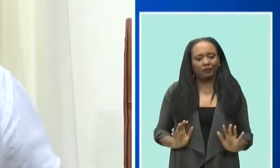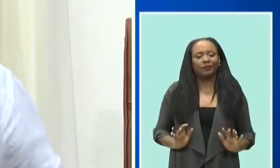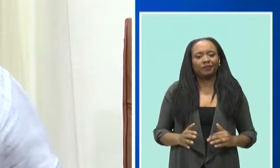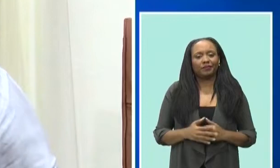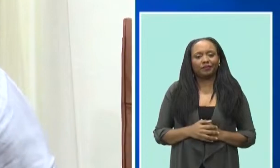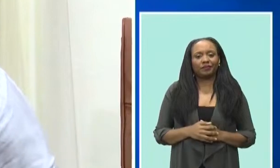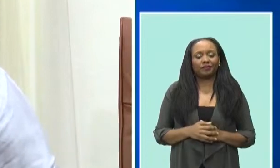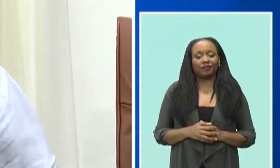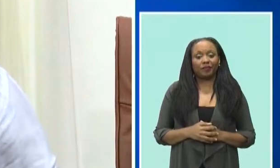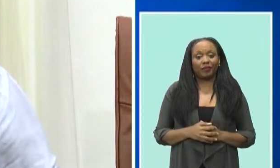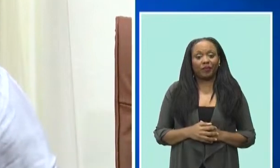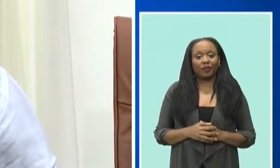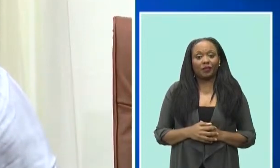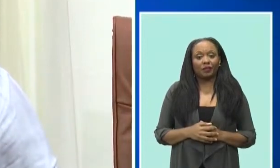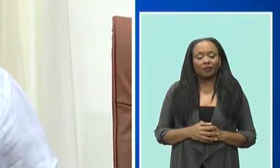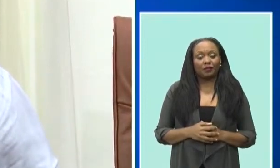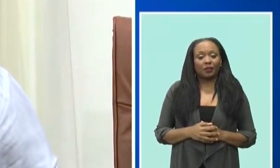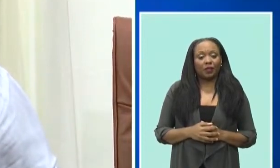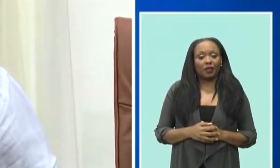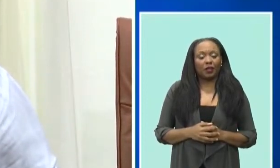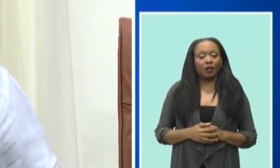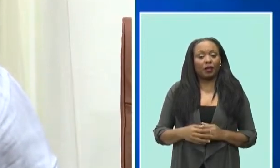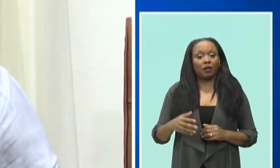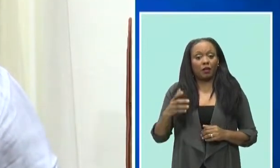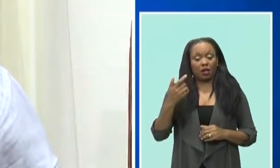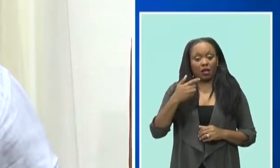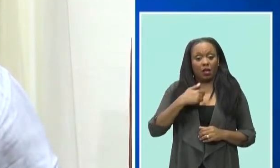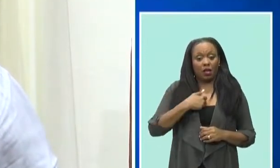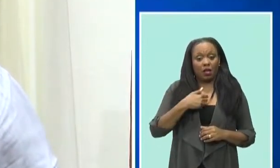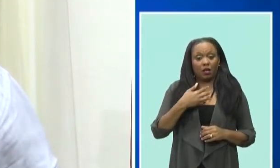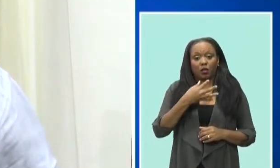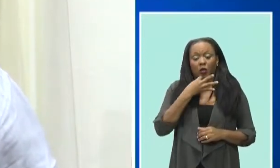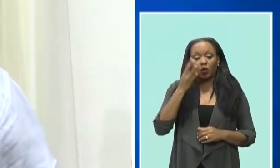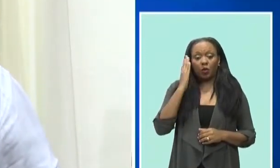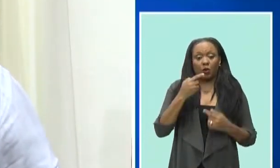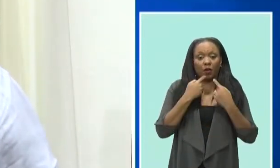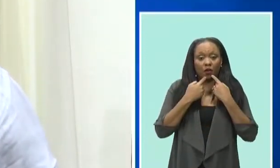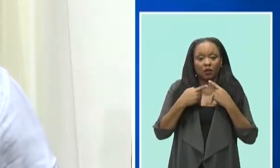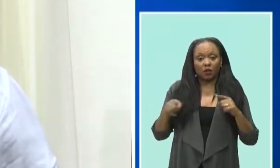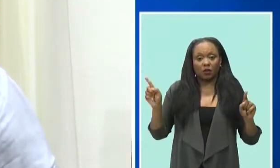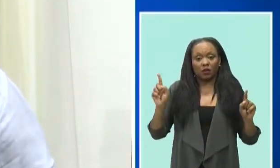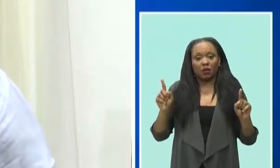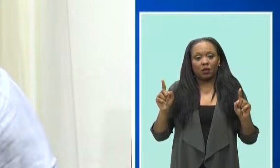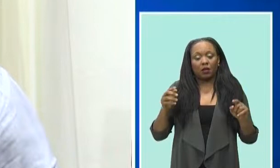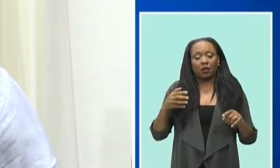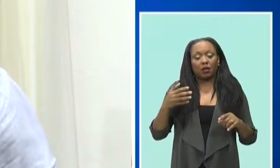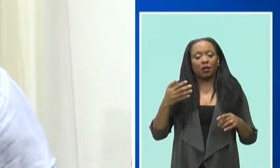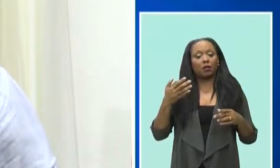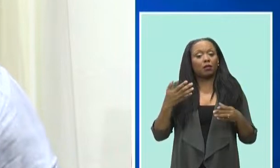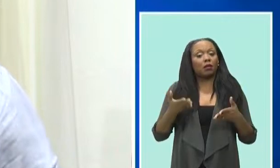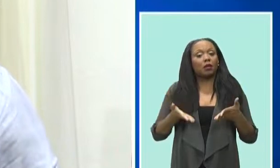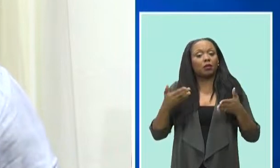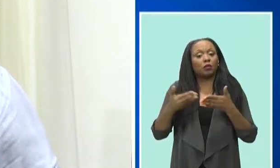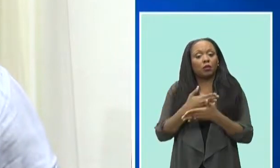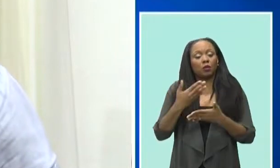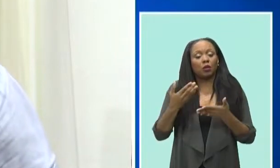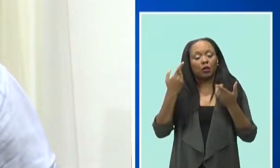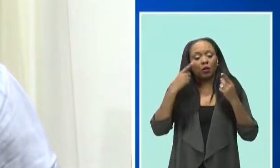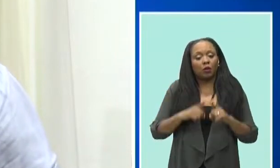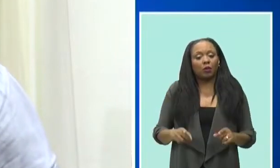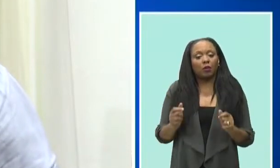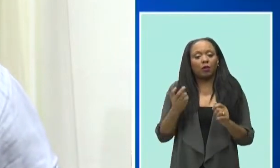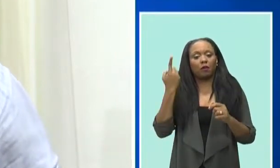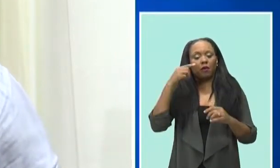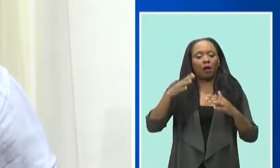jubilant when we have created, as I will shortly announce, a new deal for public servants and housing in this country. I will be